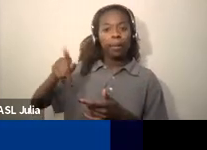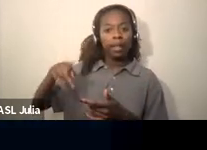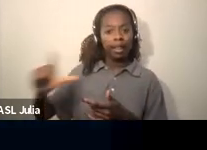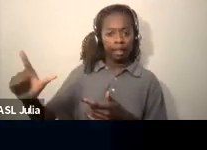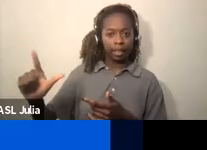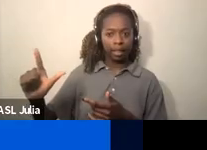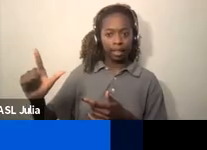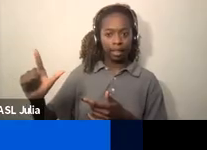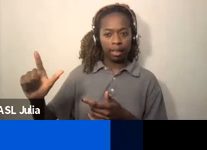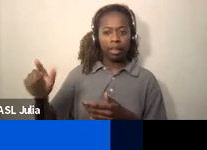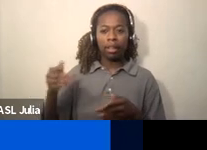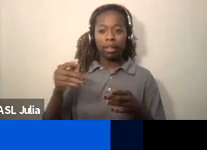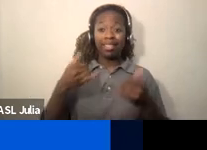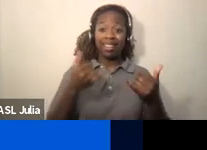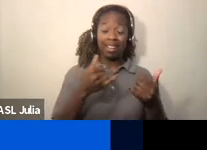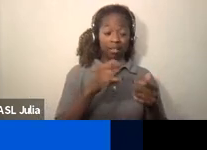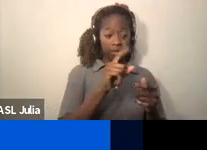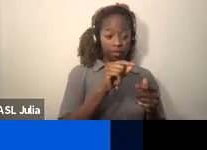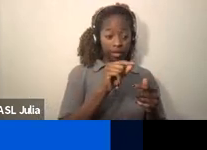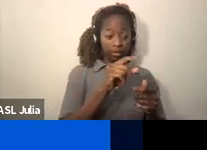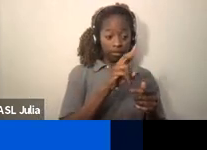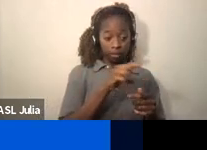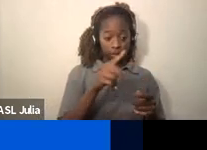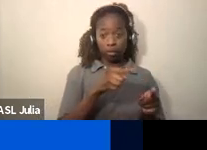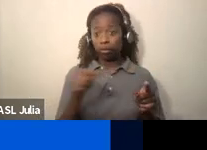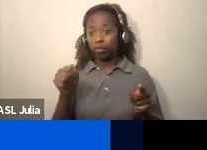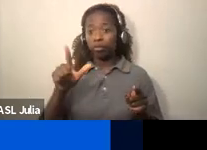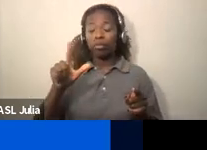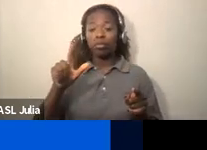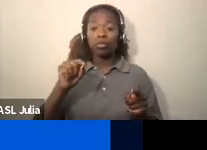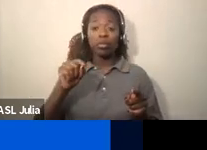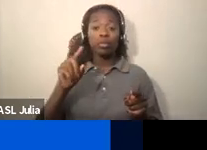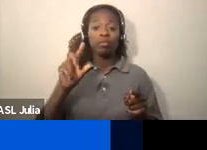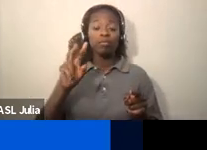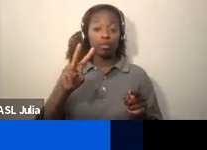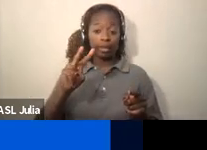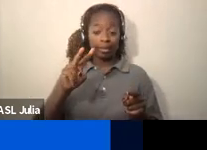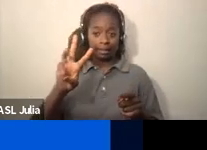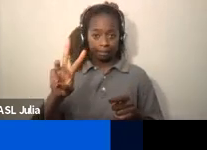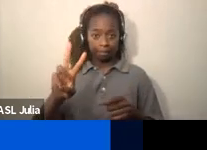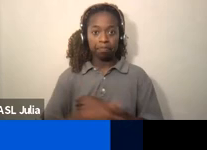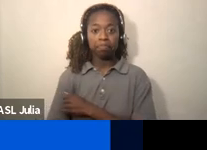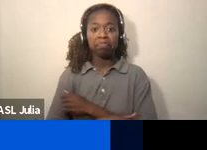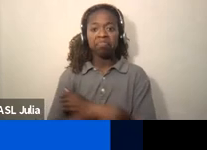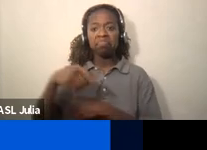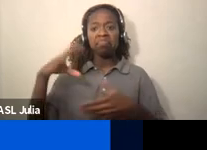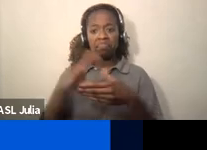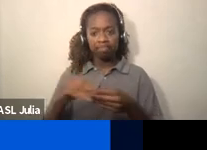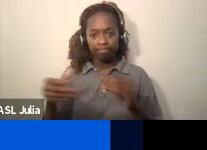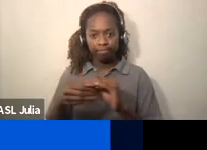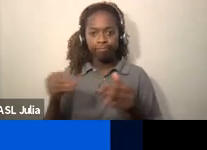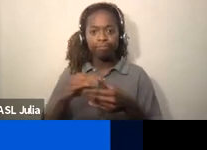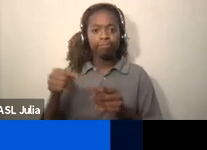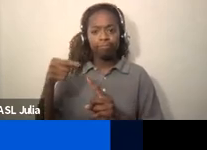next slide please this is a story about investing roughly 12 million dollars to ensure that all